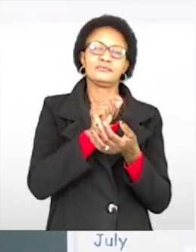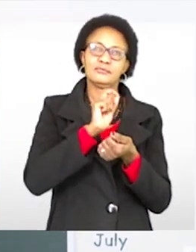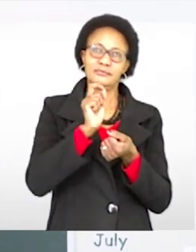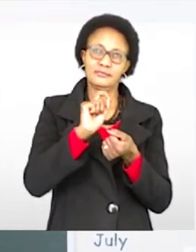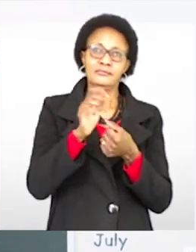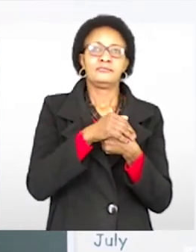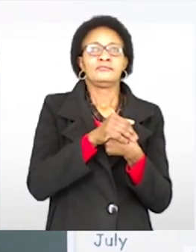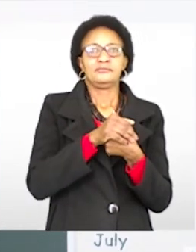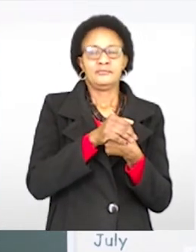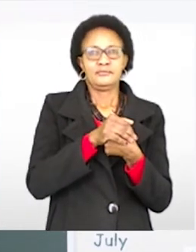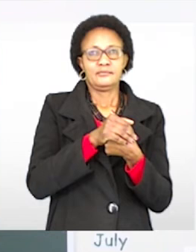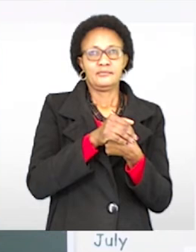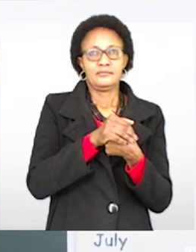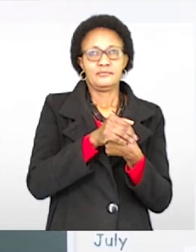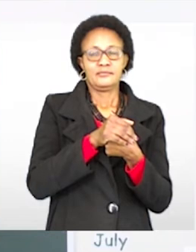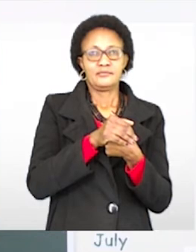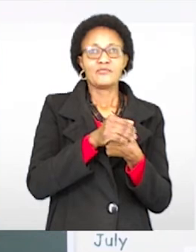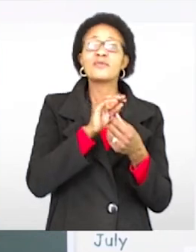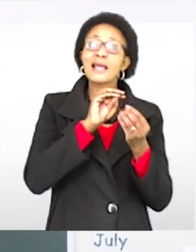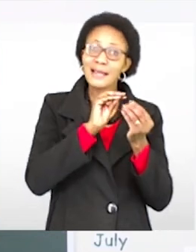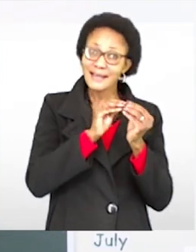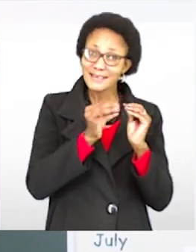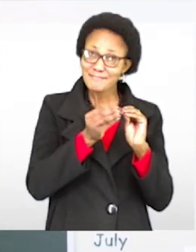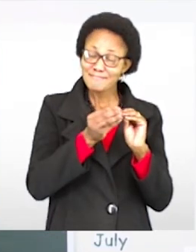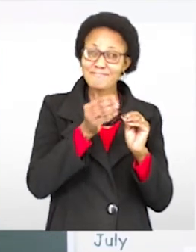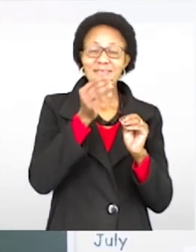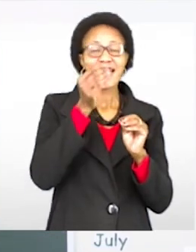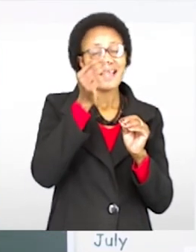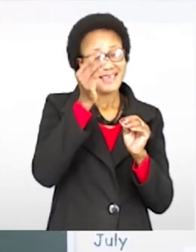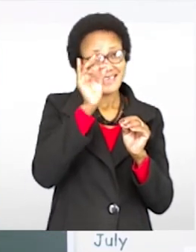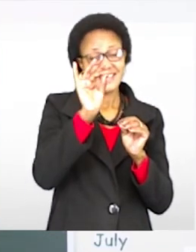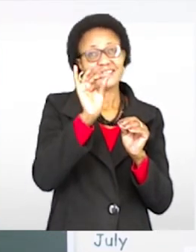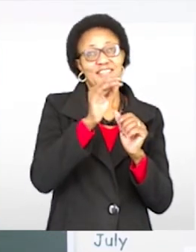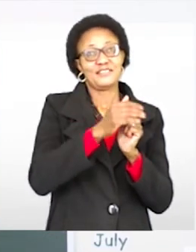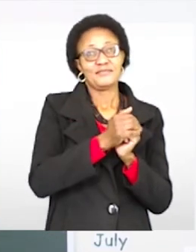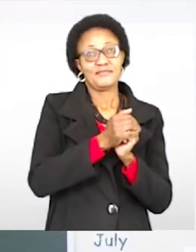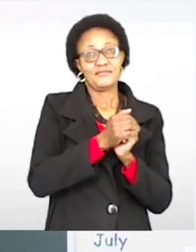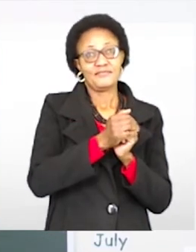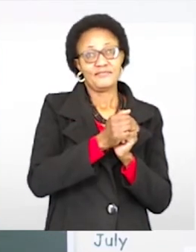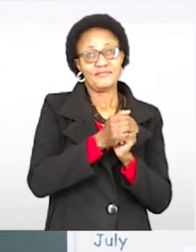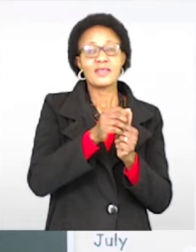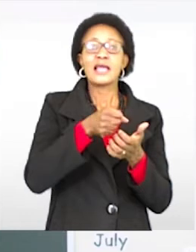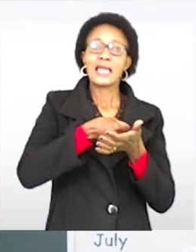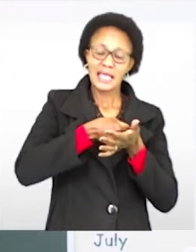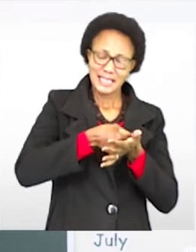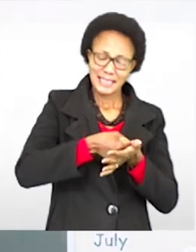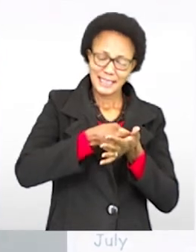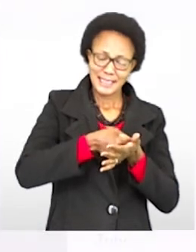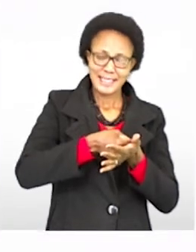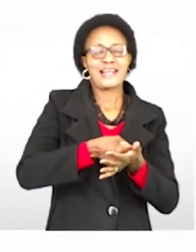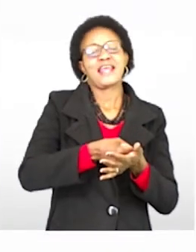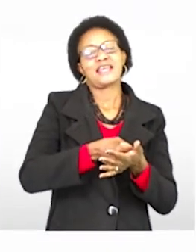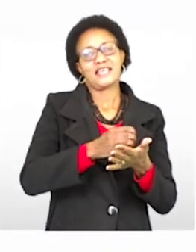2. So that is my number 8. I want you to try in your books. Let's take a look at our